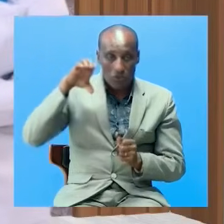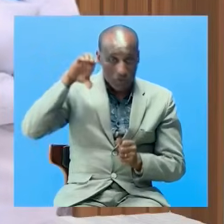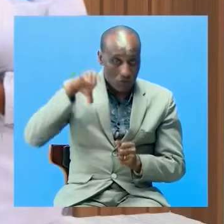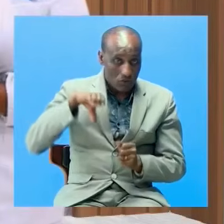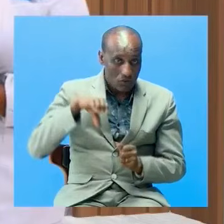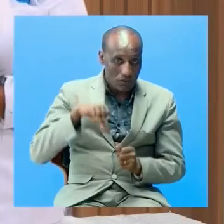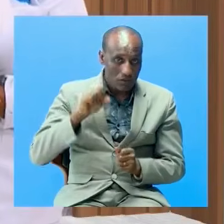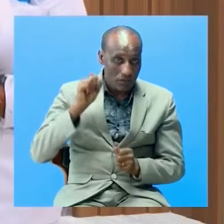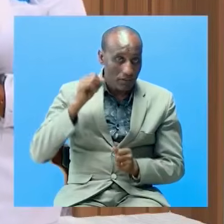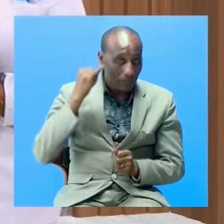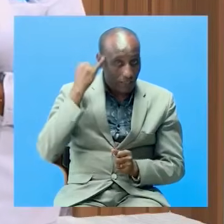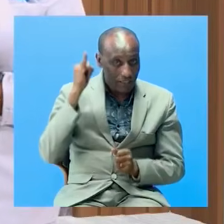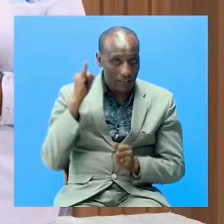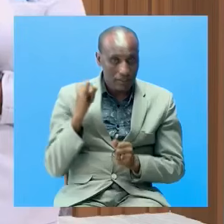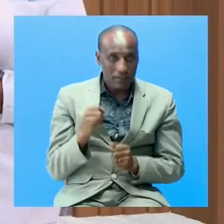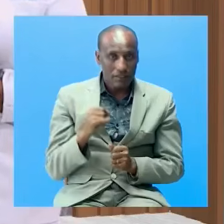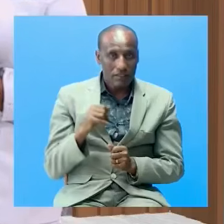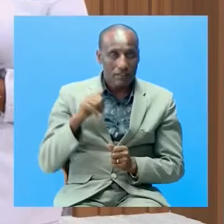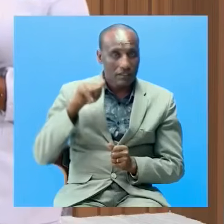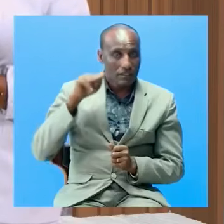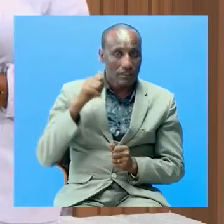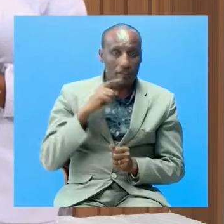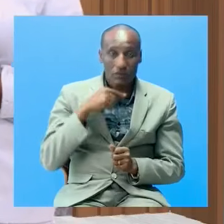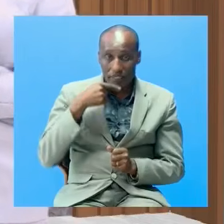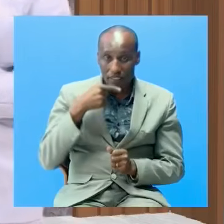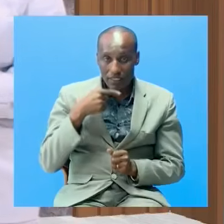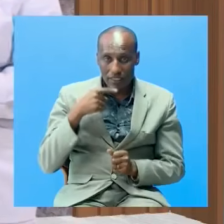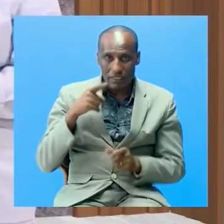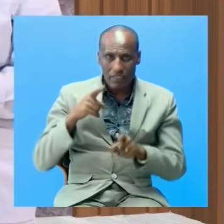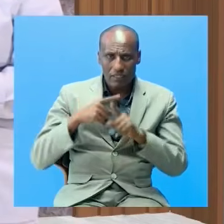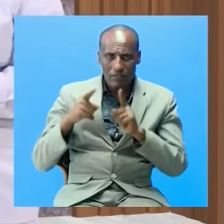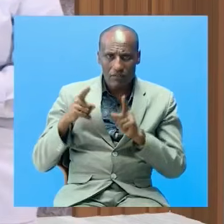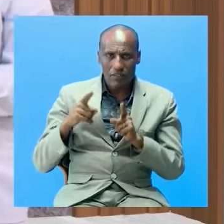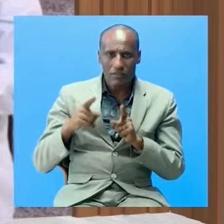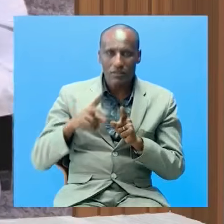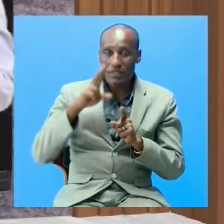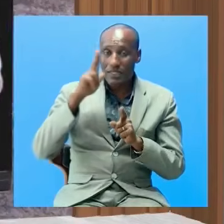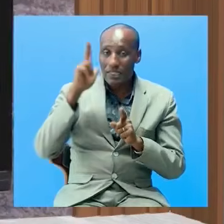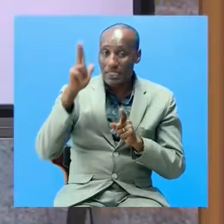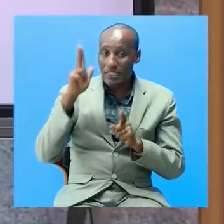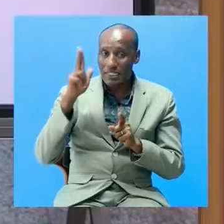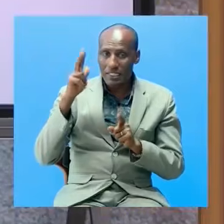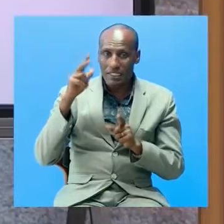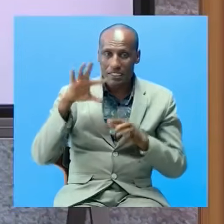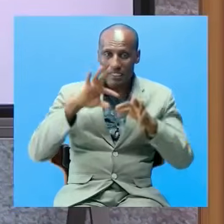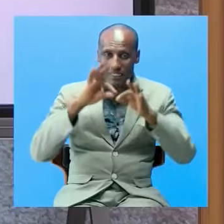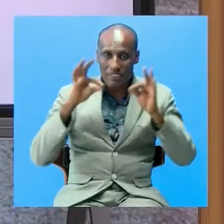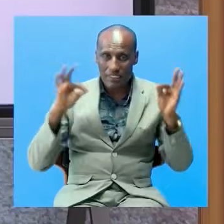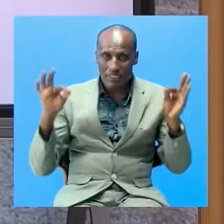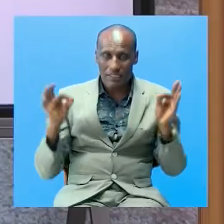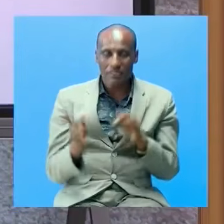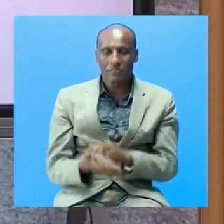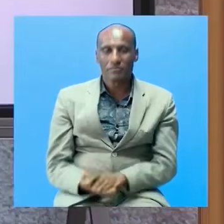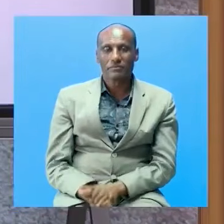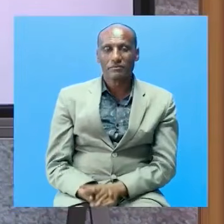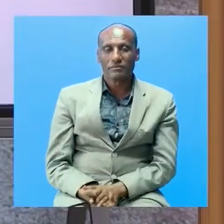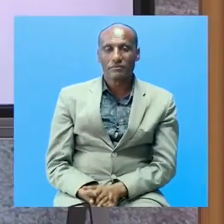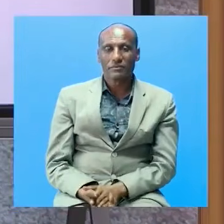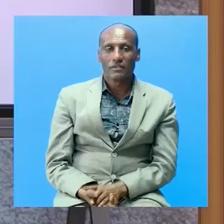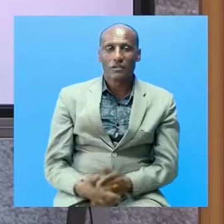use could. Did you get my idea? Now, can you tell the difference between these